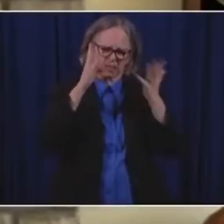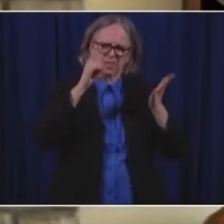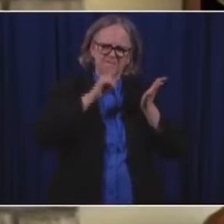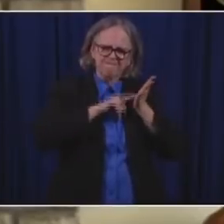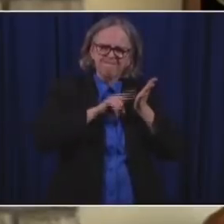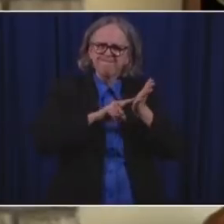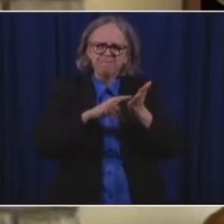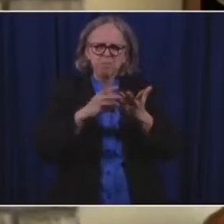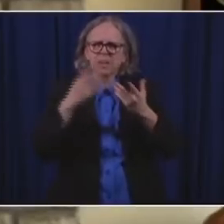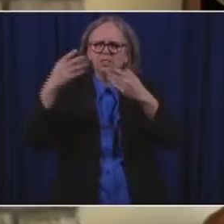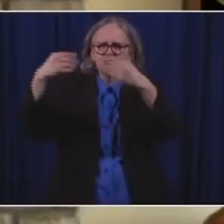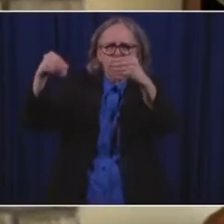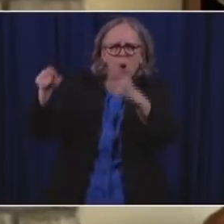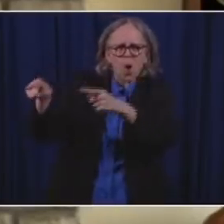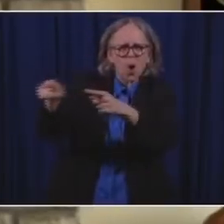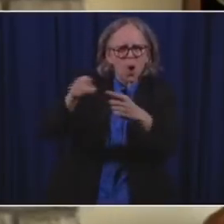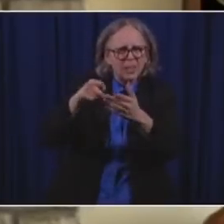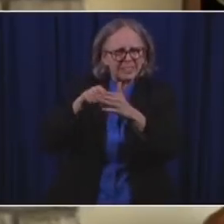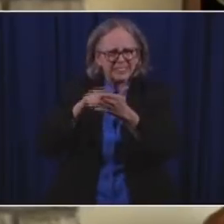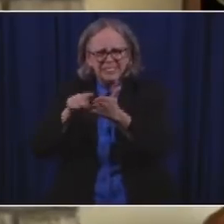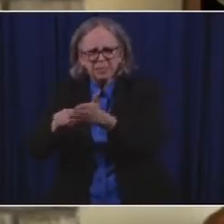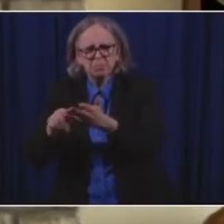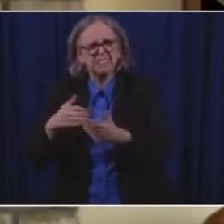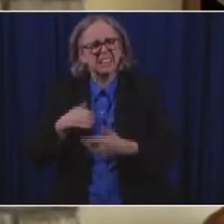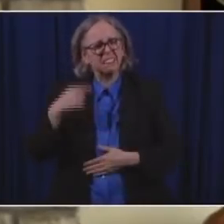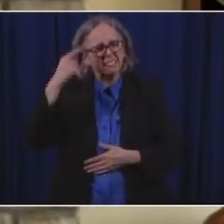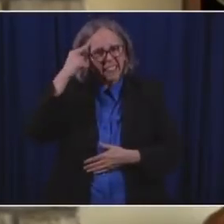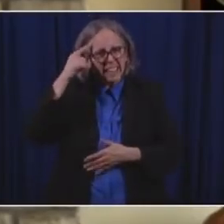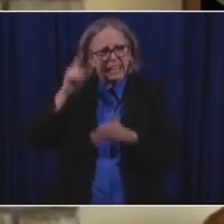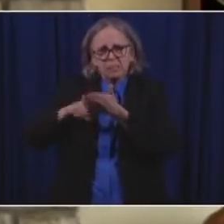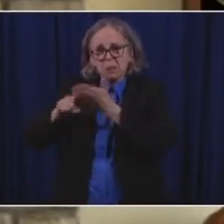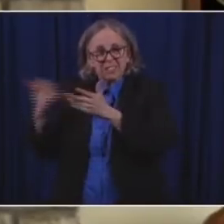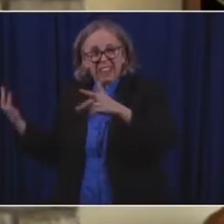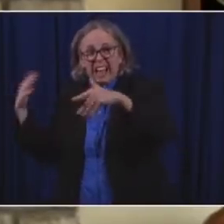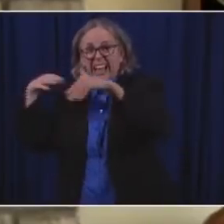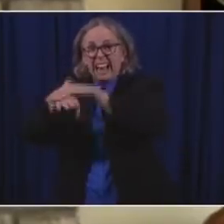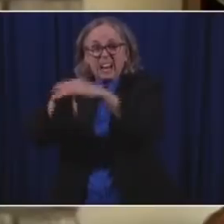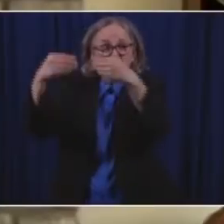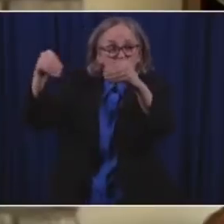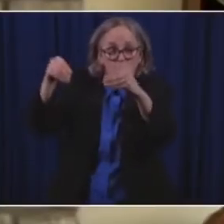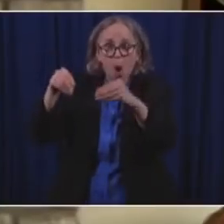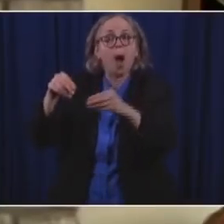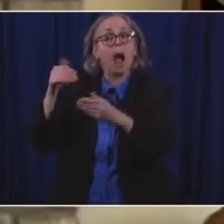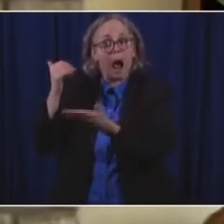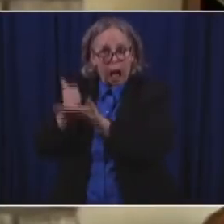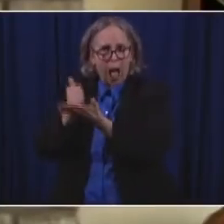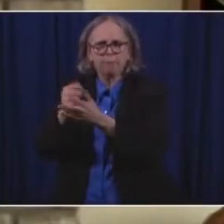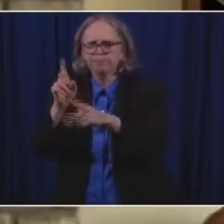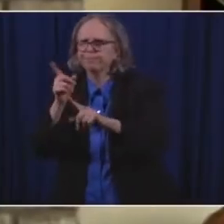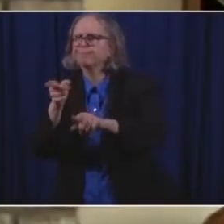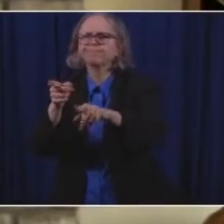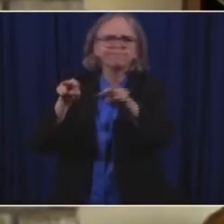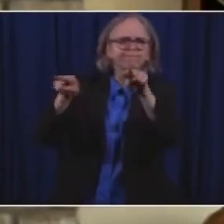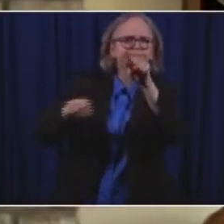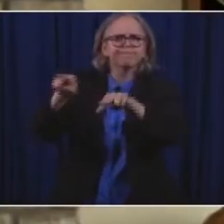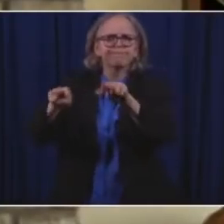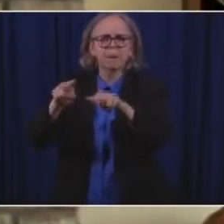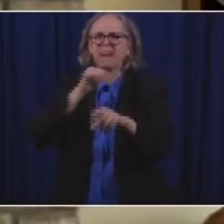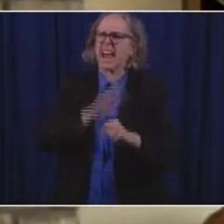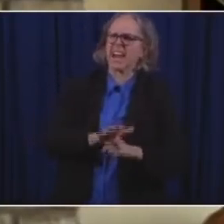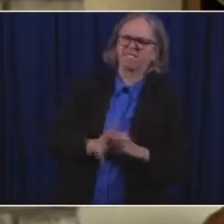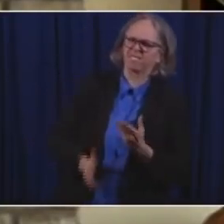have helped, but they've not clearly, John, they have not helped enough. And we are going to have to do more.